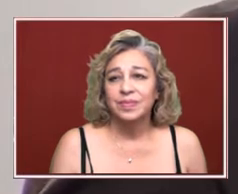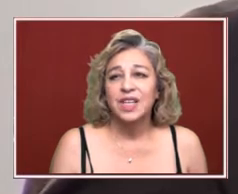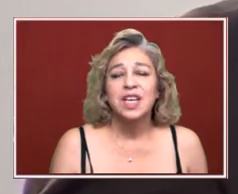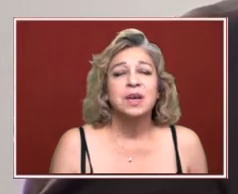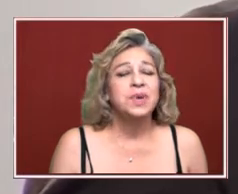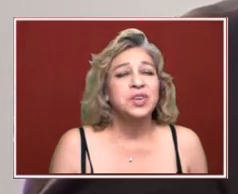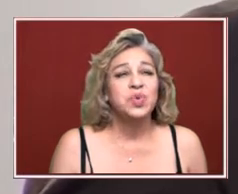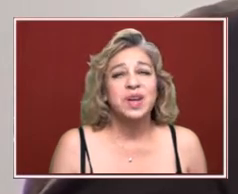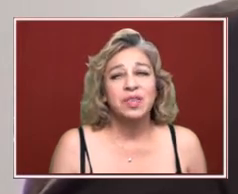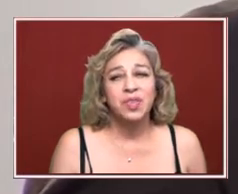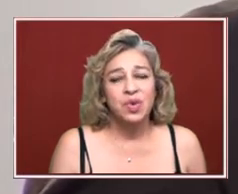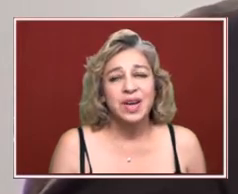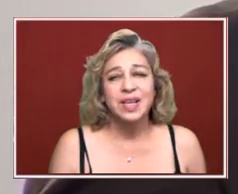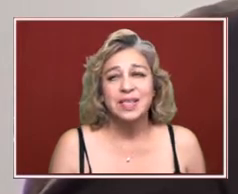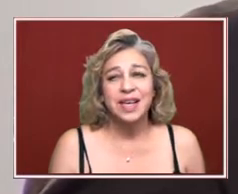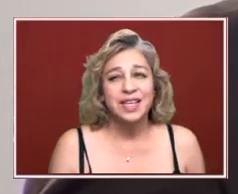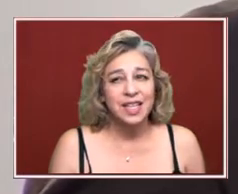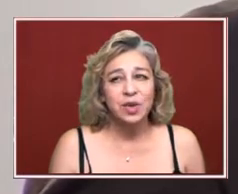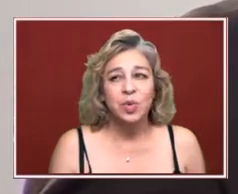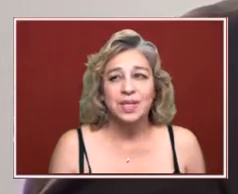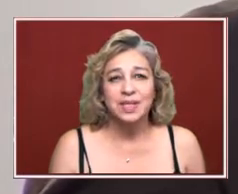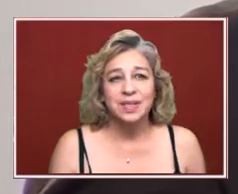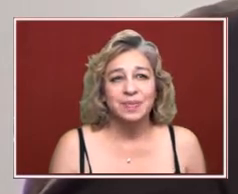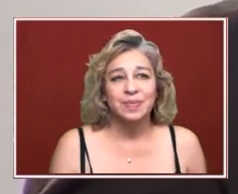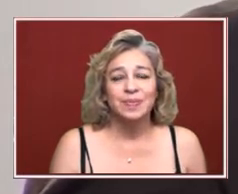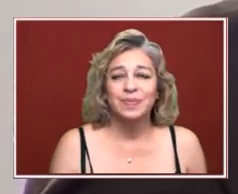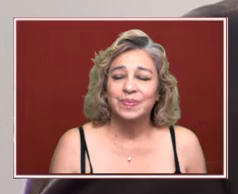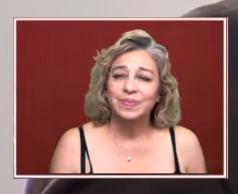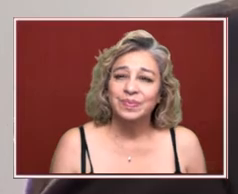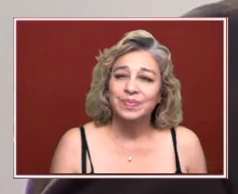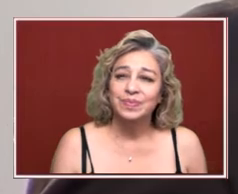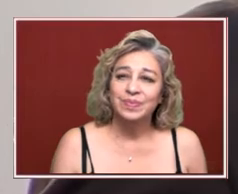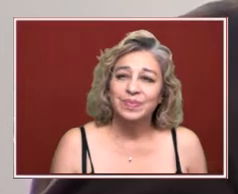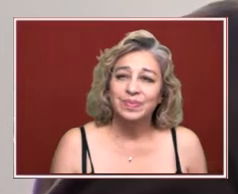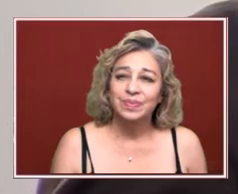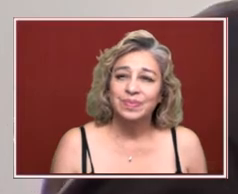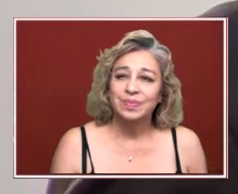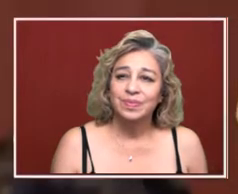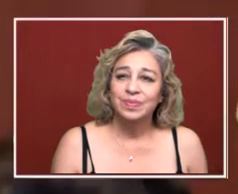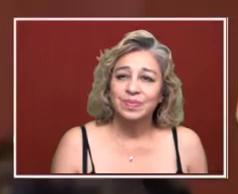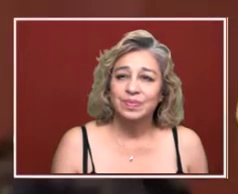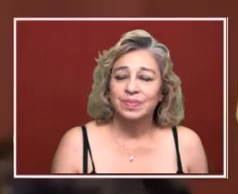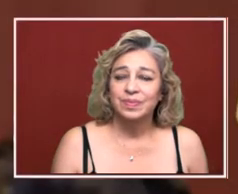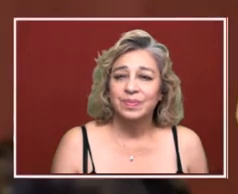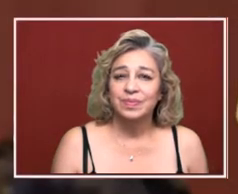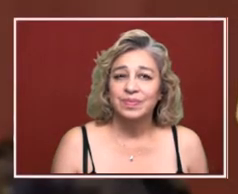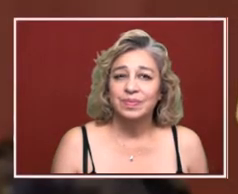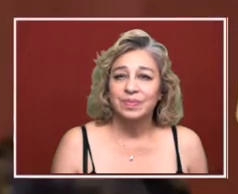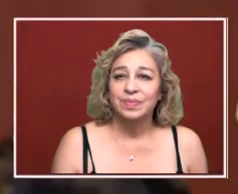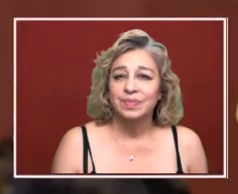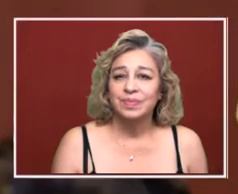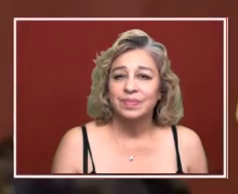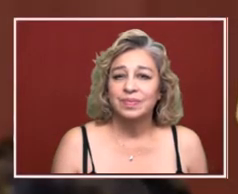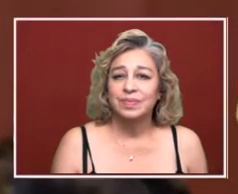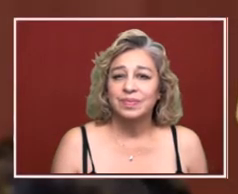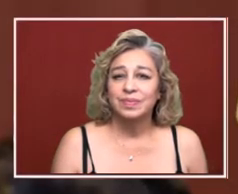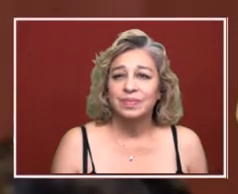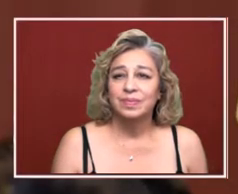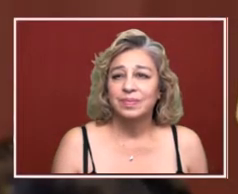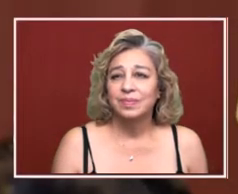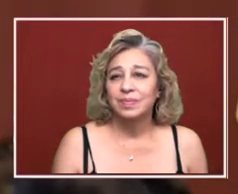delincuencia. Between authorities and delinquents. Eso es lo peor, es lo